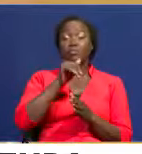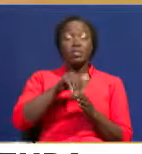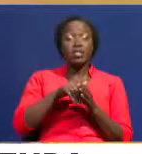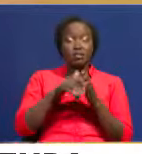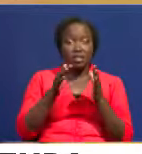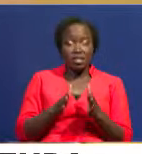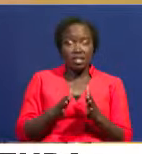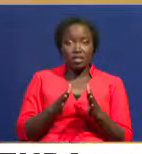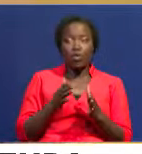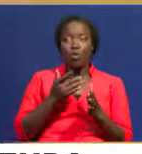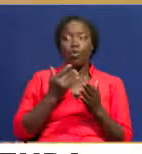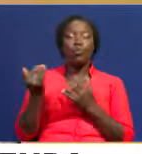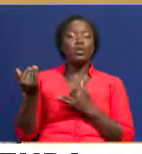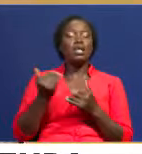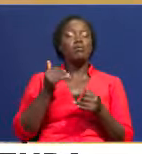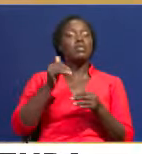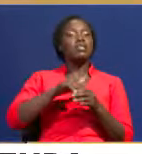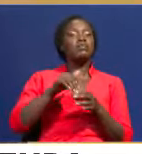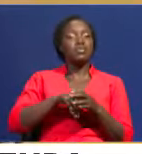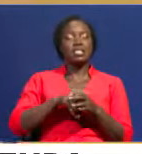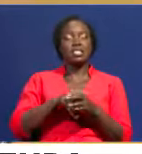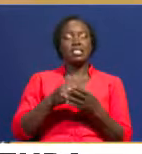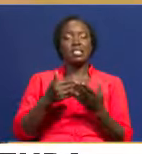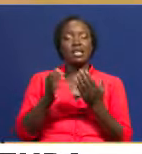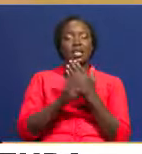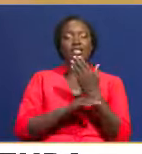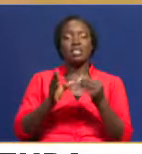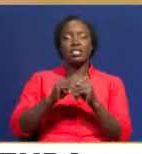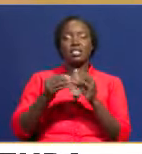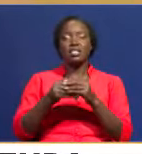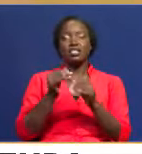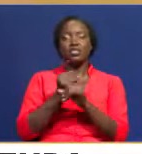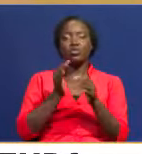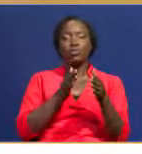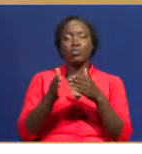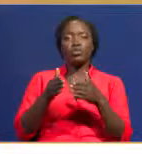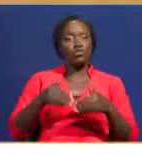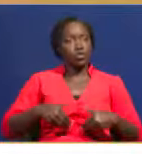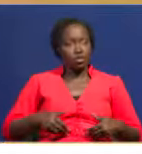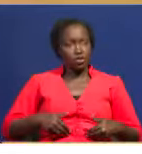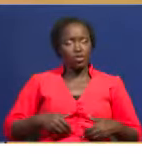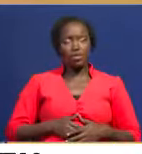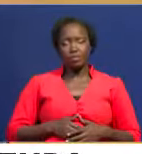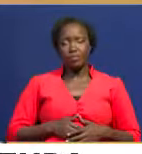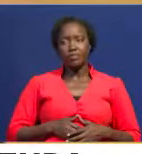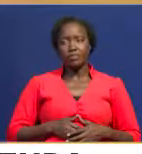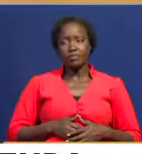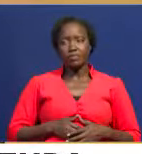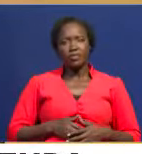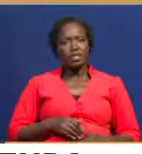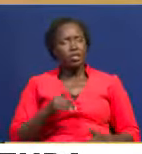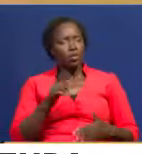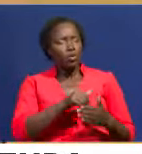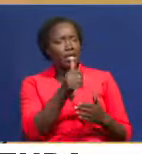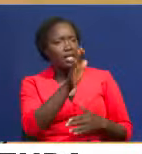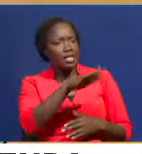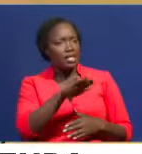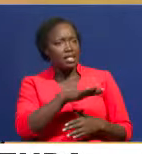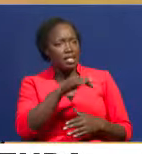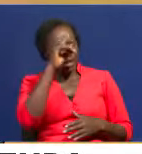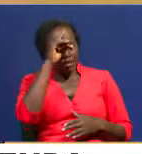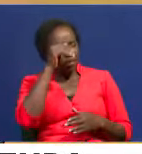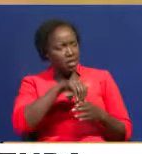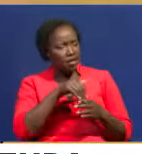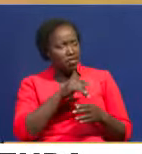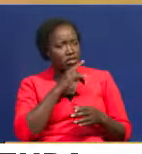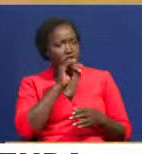who would come and invest in our country and create job opportunities for our youths. Yes. Mazao, what other areas can the government